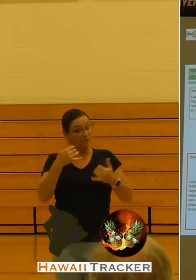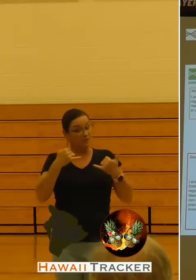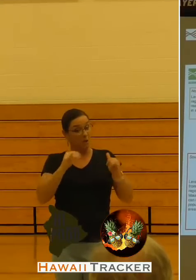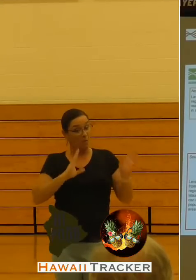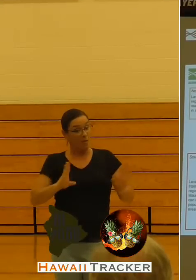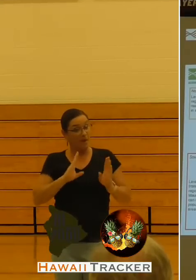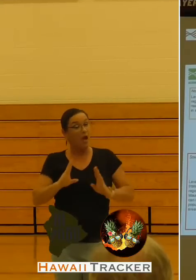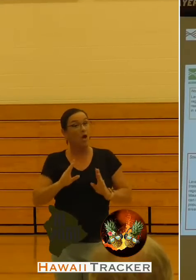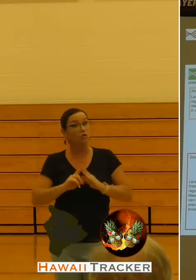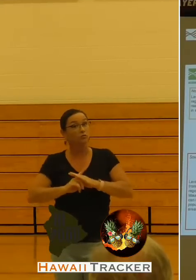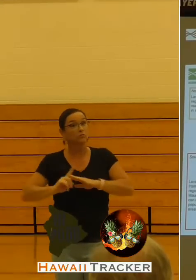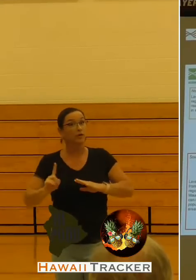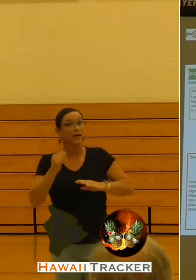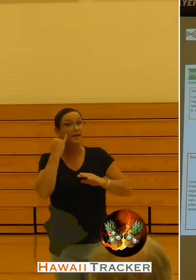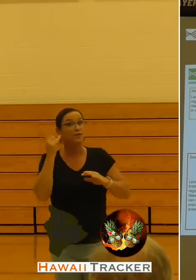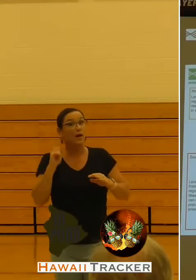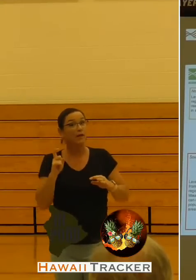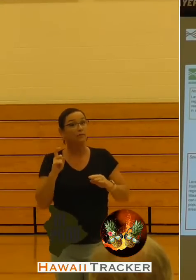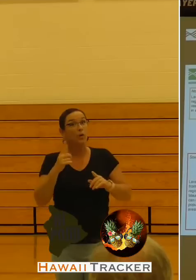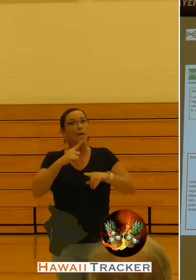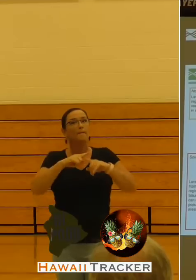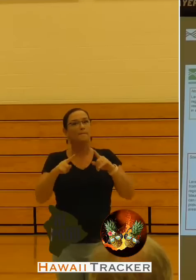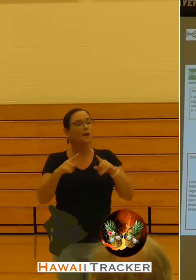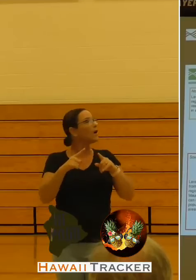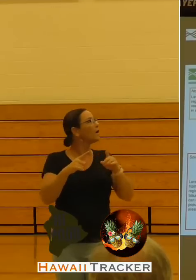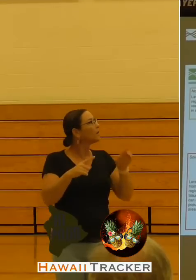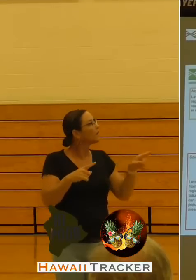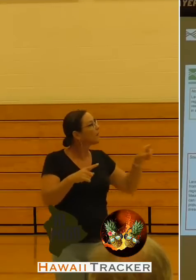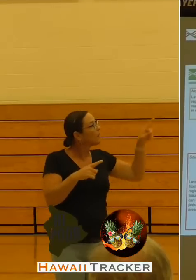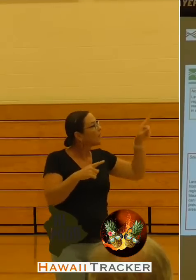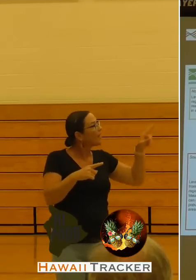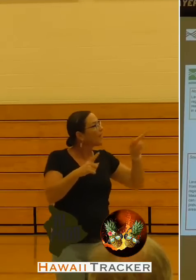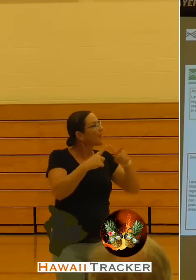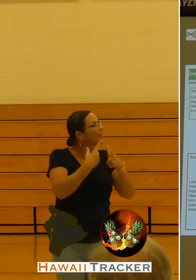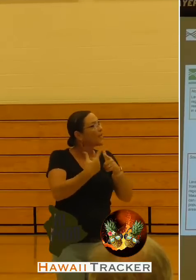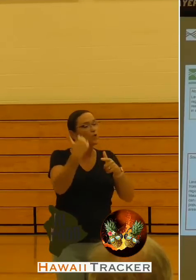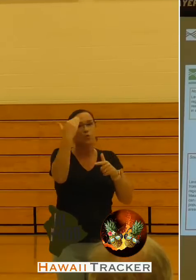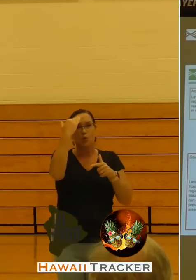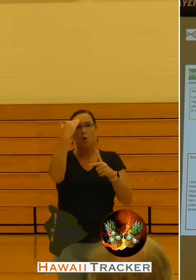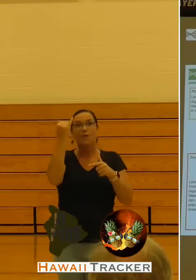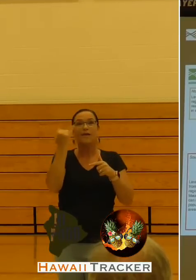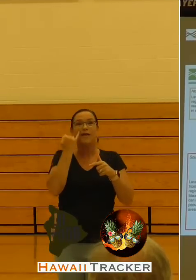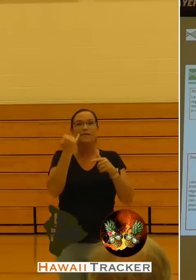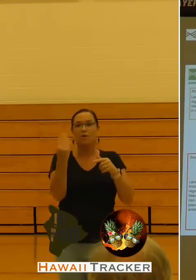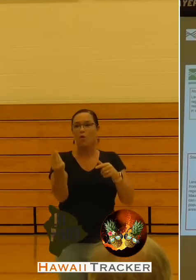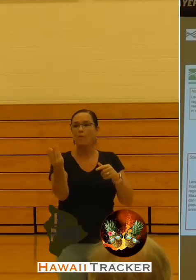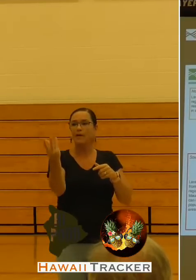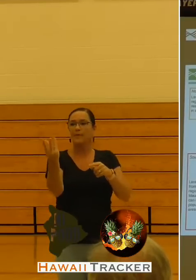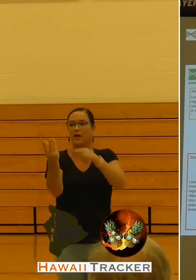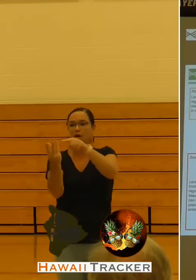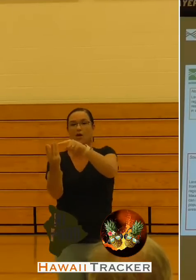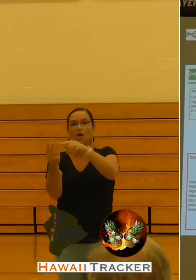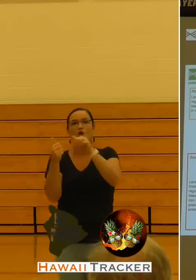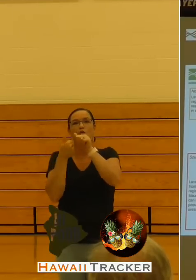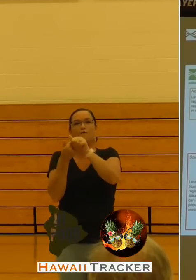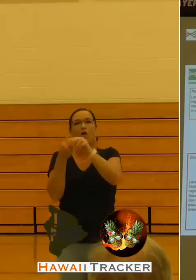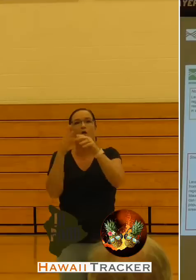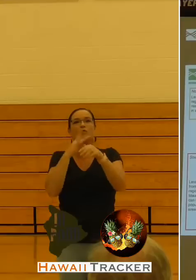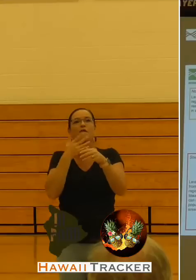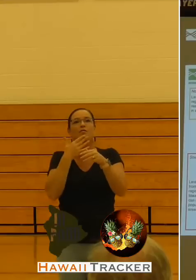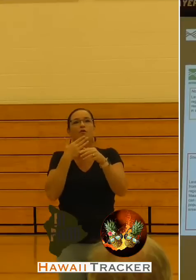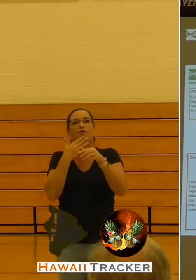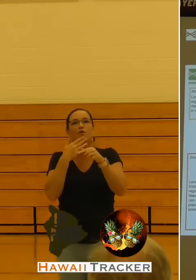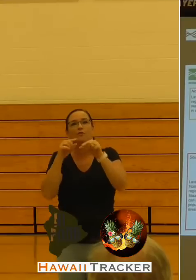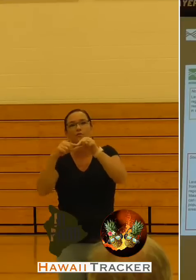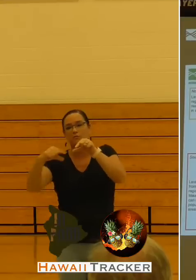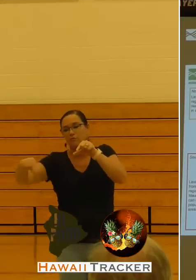to move the dike propagates down now into your region. We have examples of these